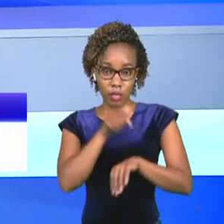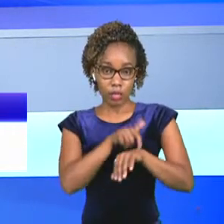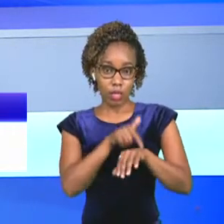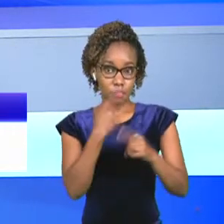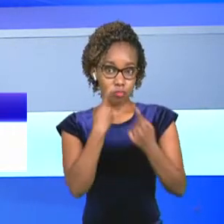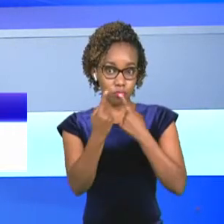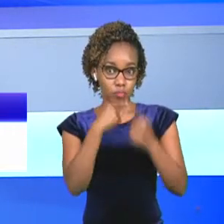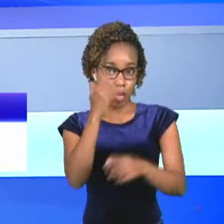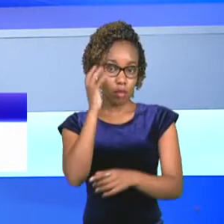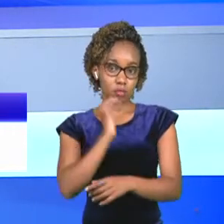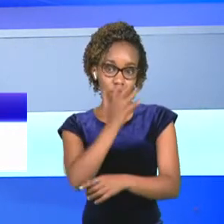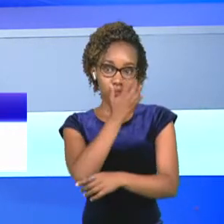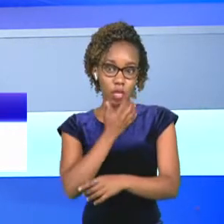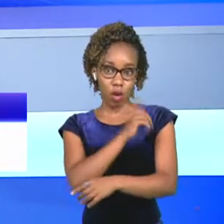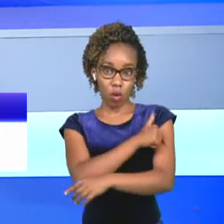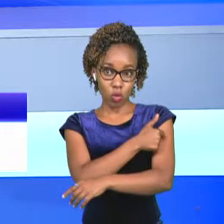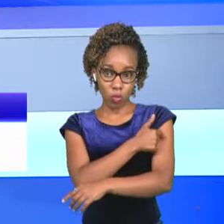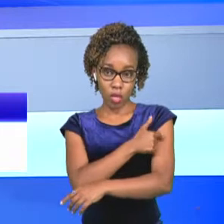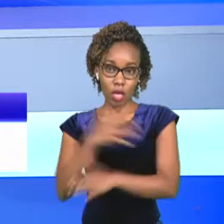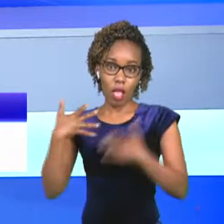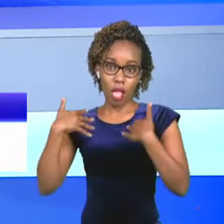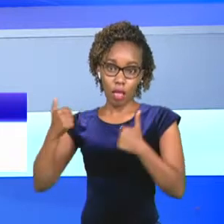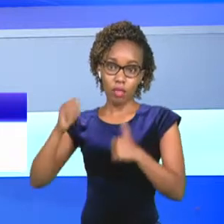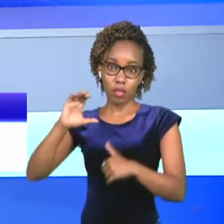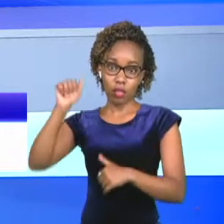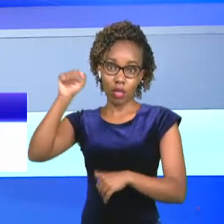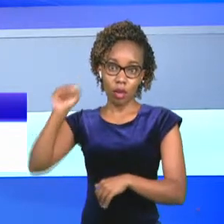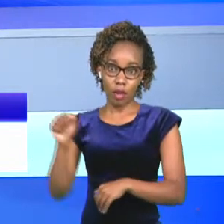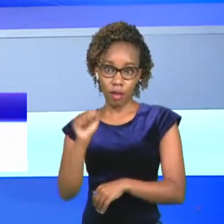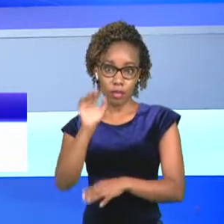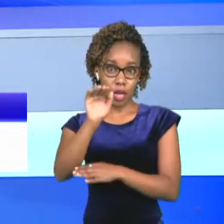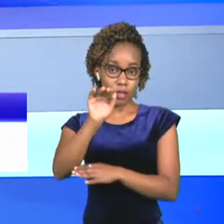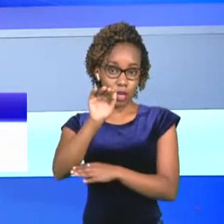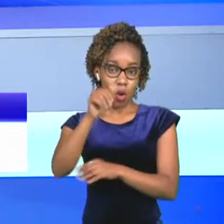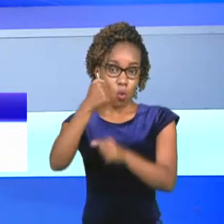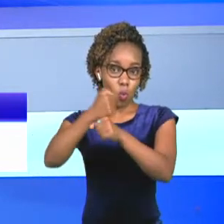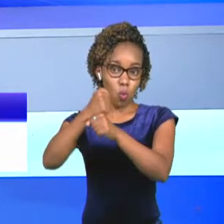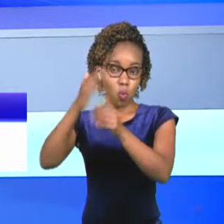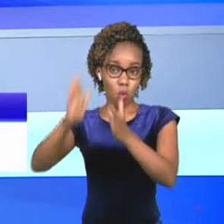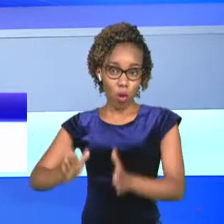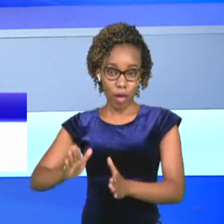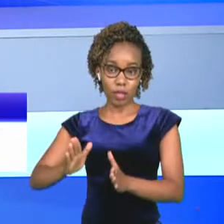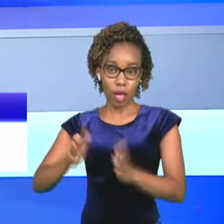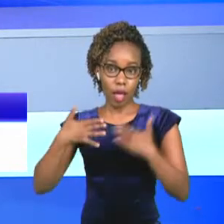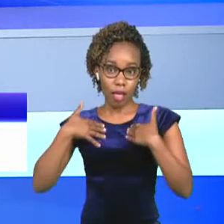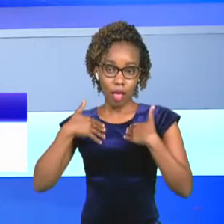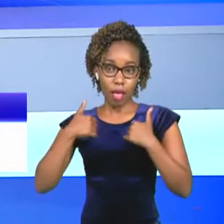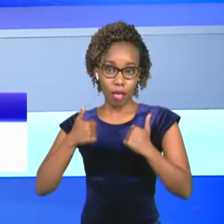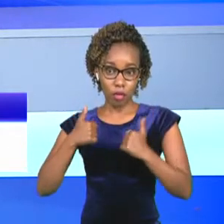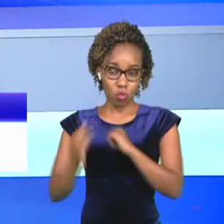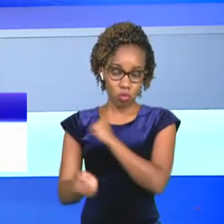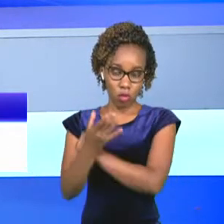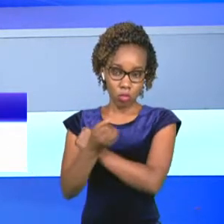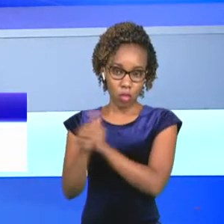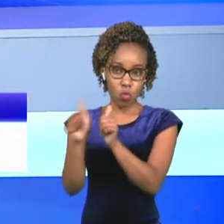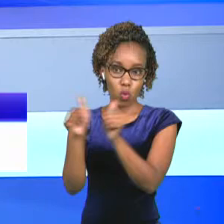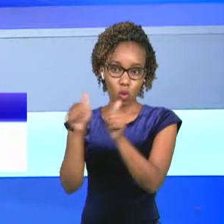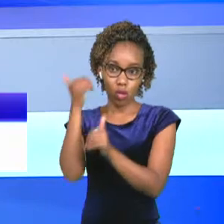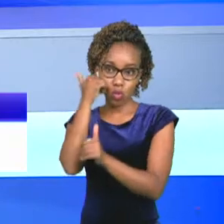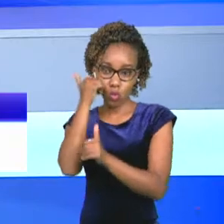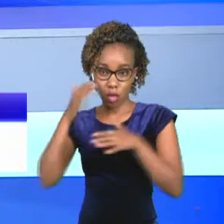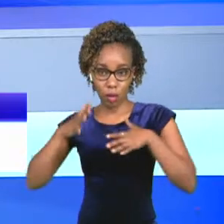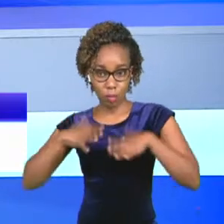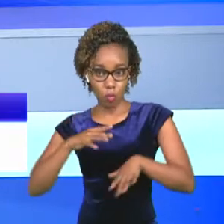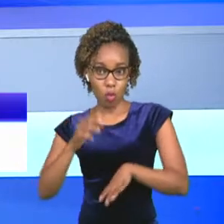at Kenyatta Hospital, Health CAS Mercy Mwangangi has called upon health workers to give clear guidance to patients on how to use